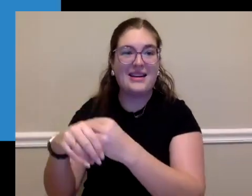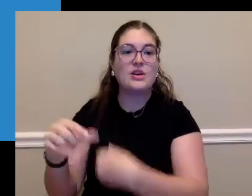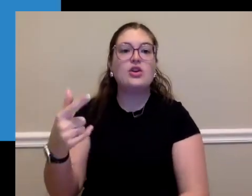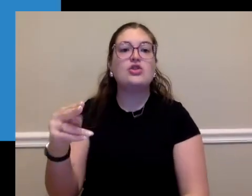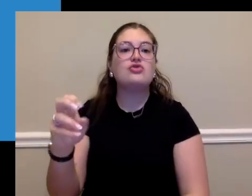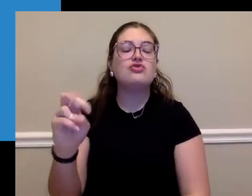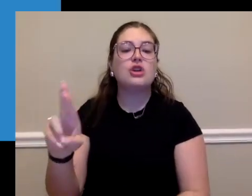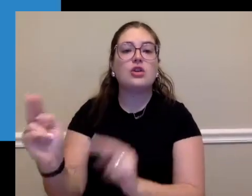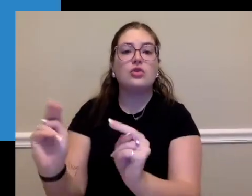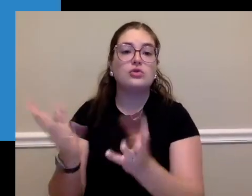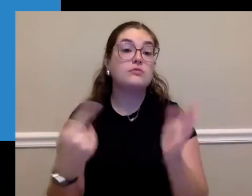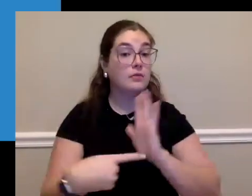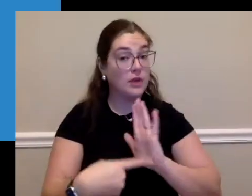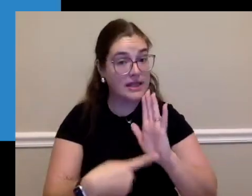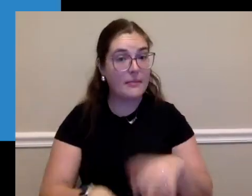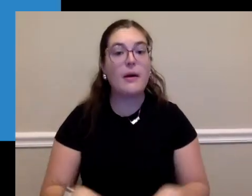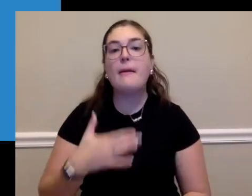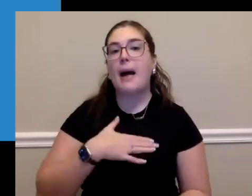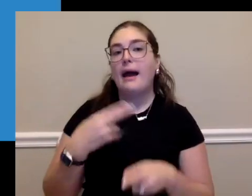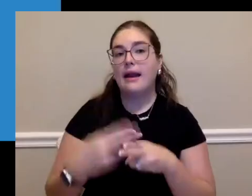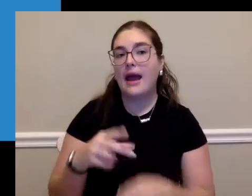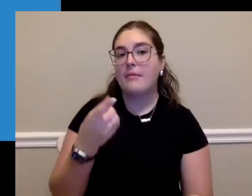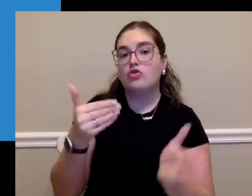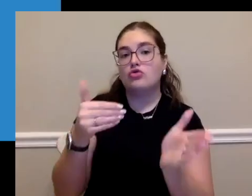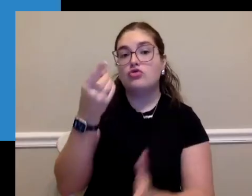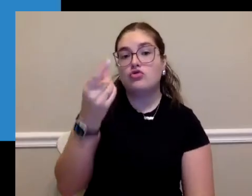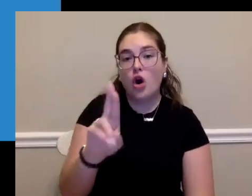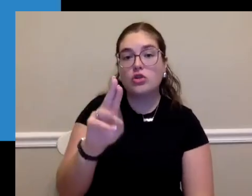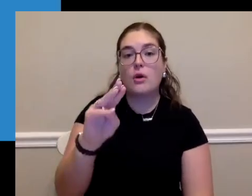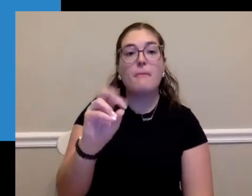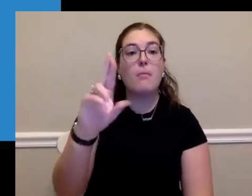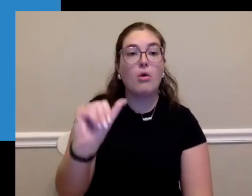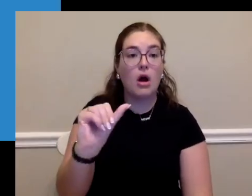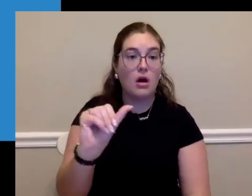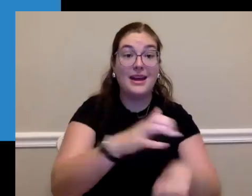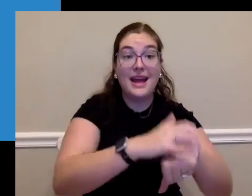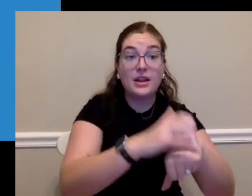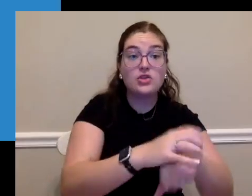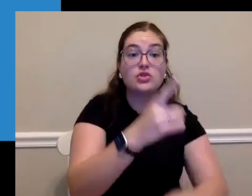my name is Dr. Mora. In Spanish, the word doctor would be male or female.